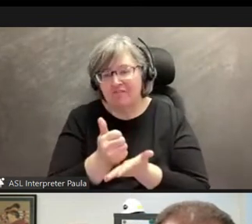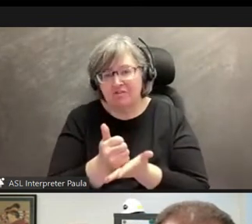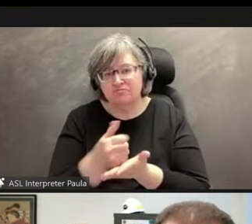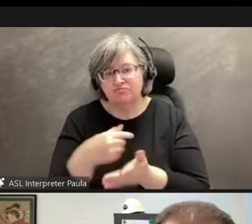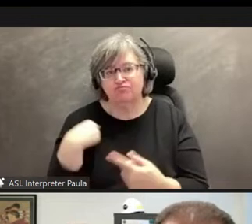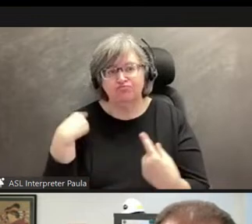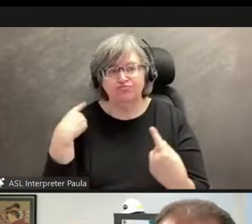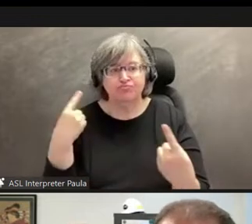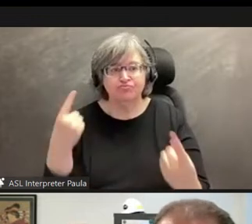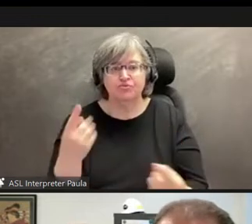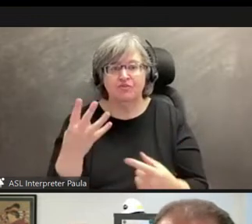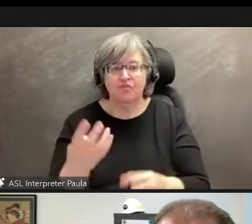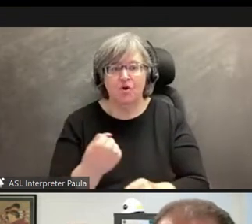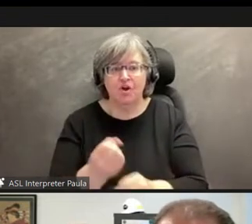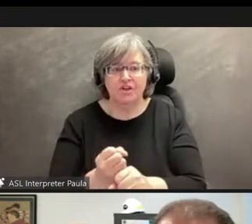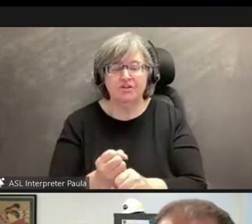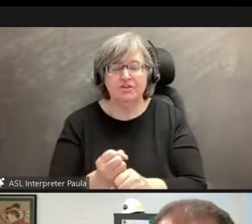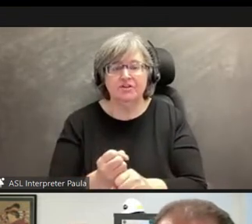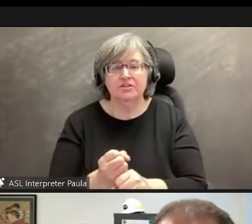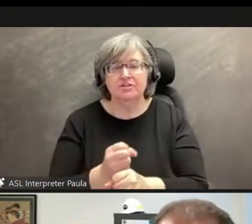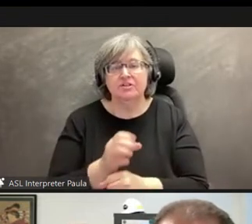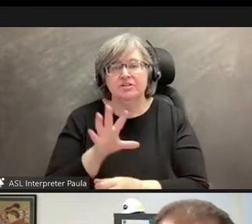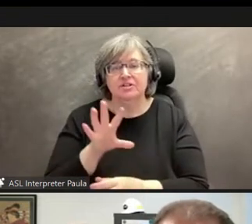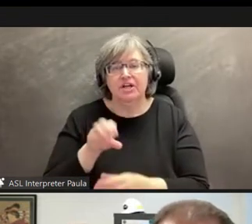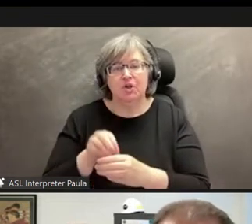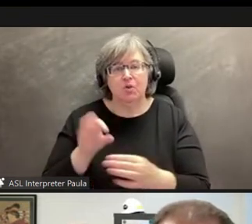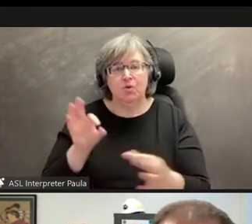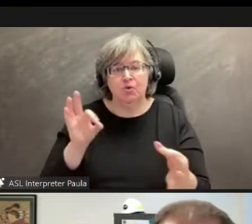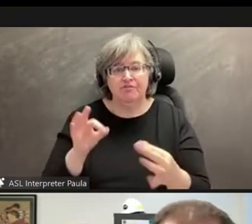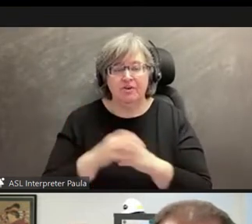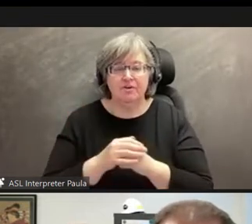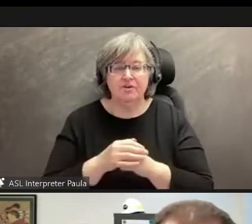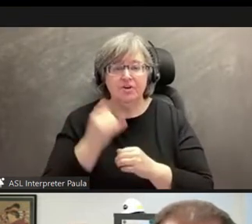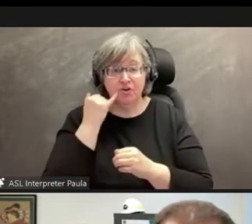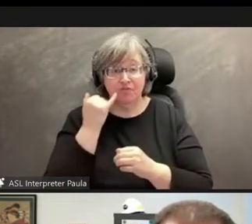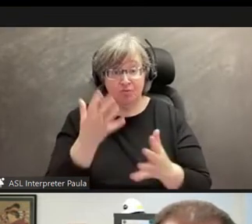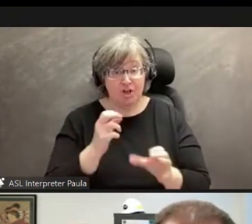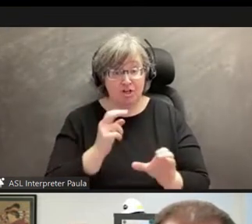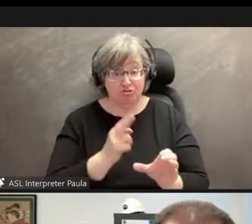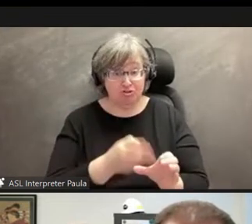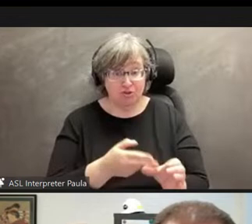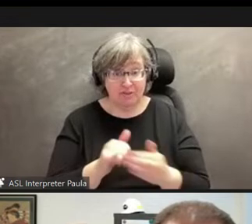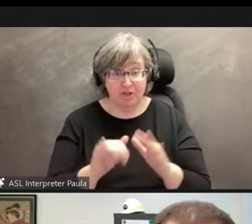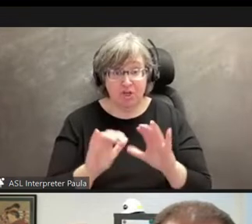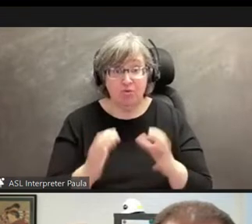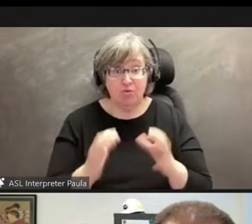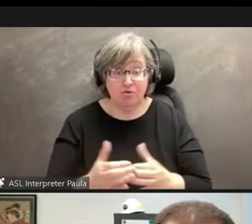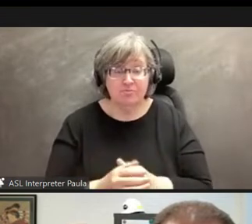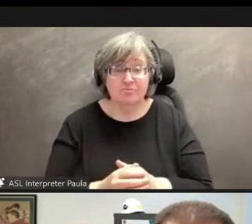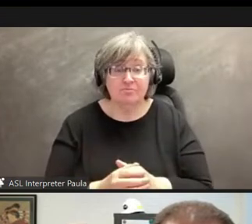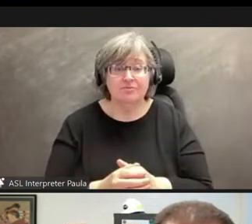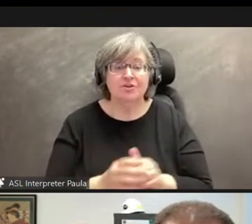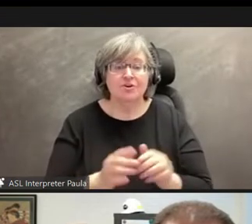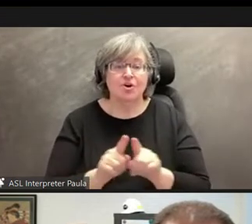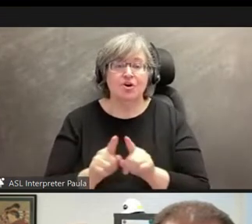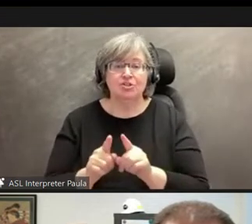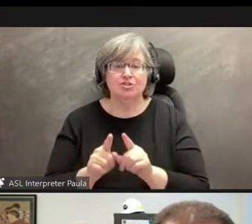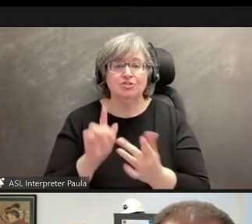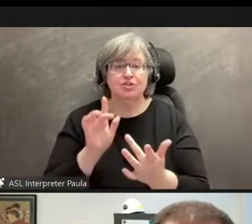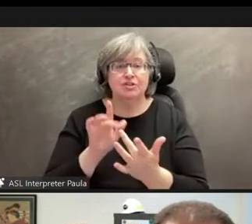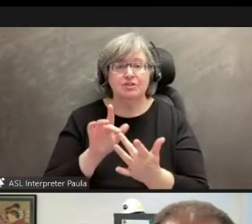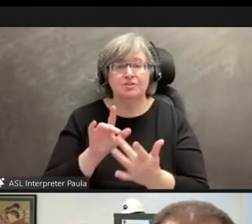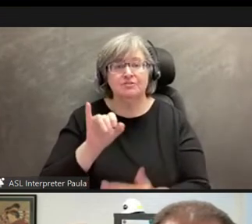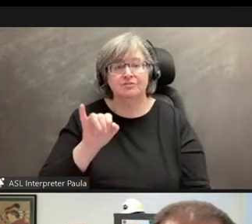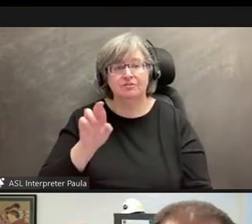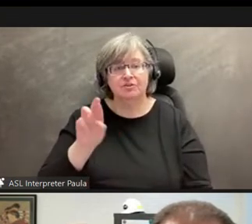the past 4 years with including their input. If you're looking to join that group, also please reach out to